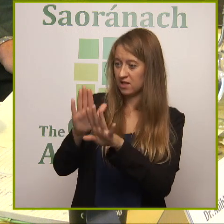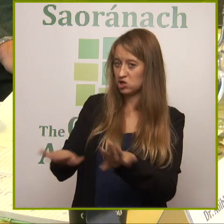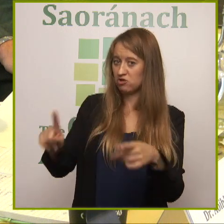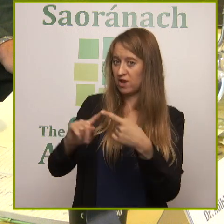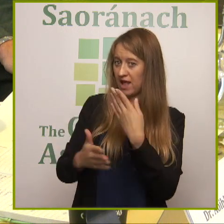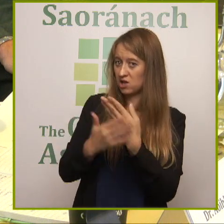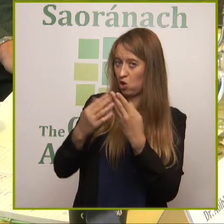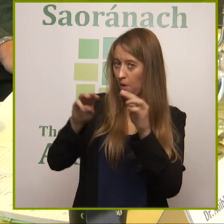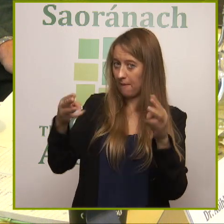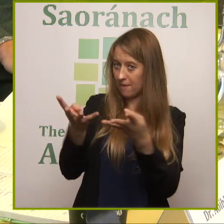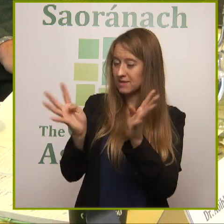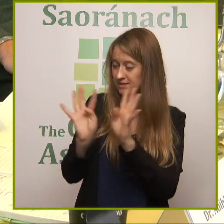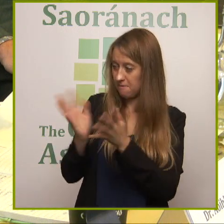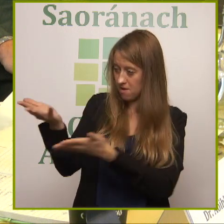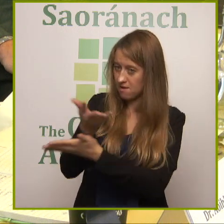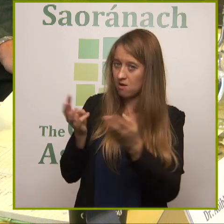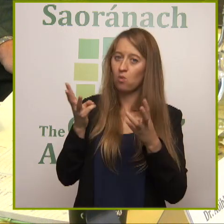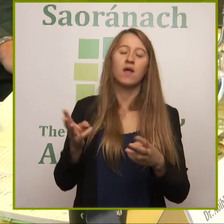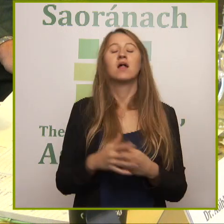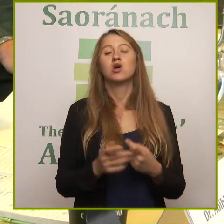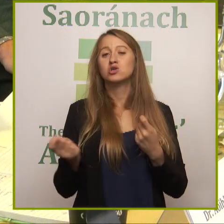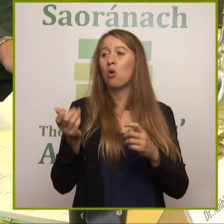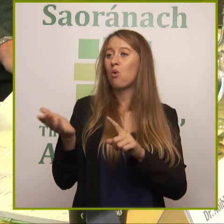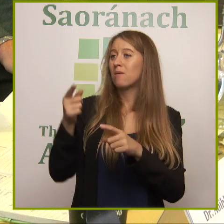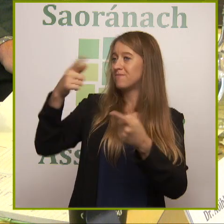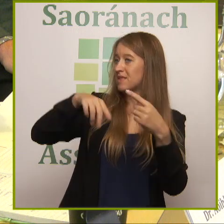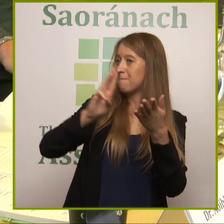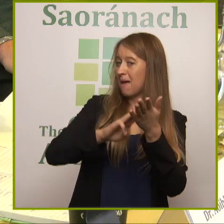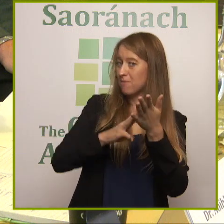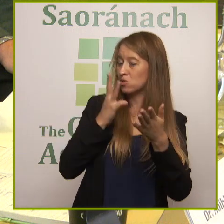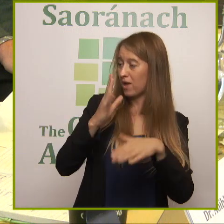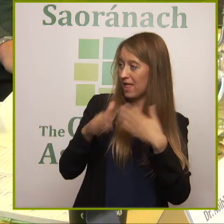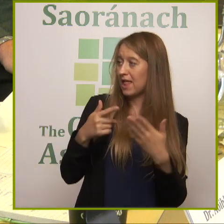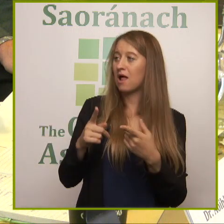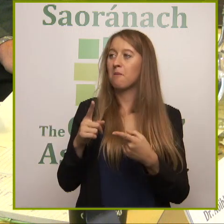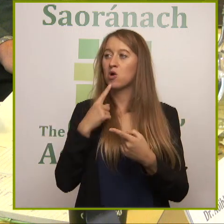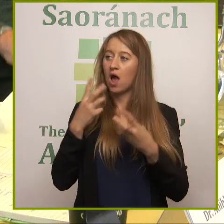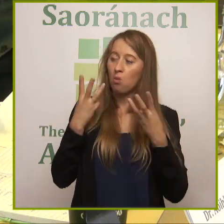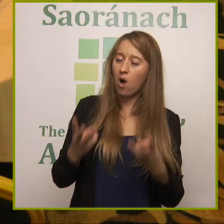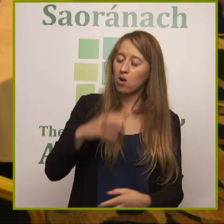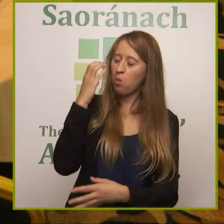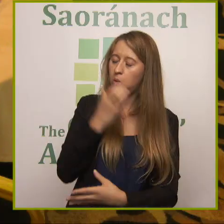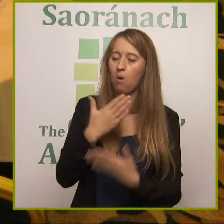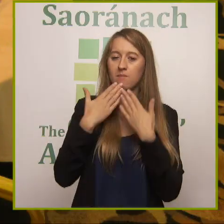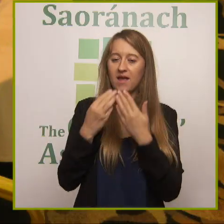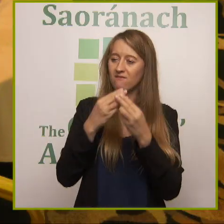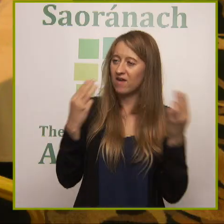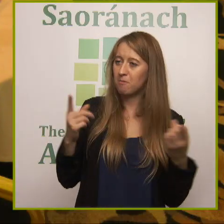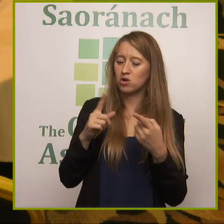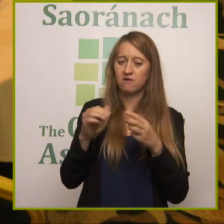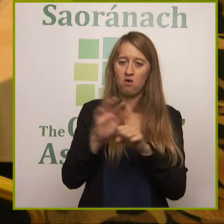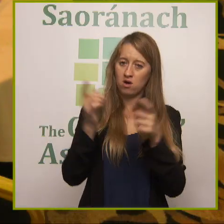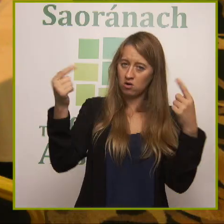warm thank you, and we might have a chance to just have a chat with you over lunch and things like that. But thank you very much for coming with us today.